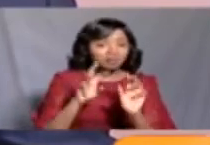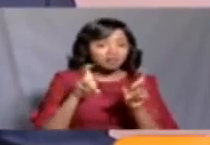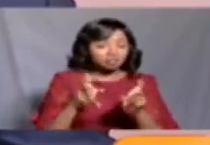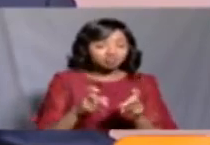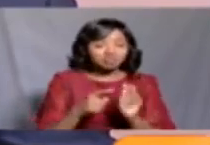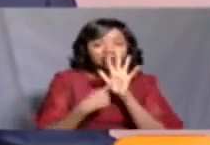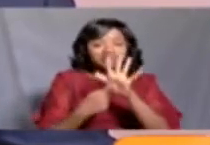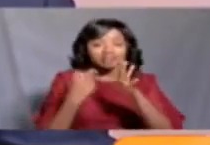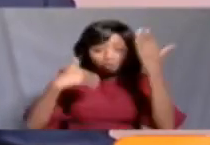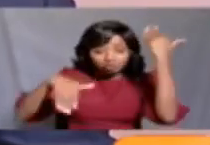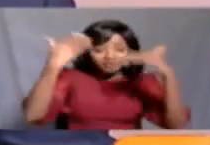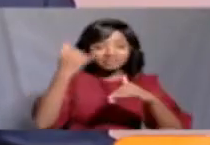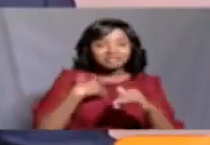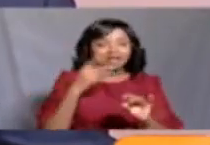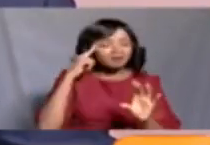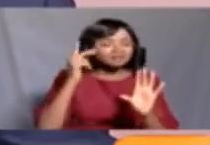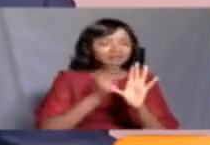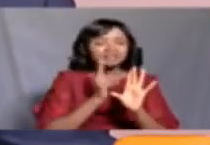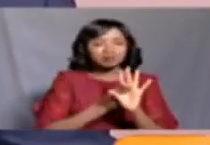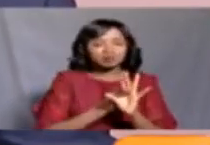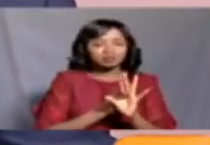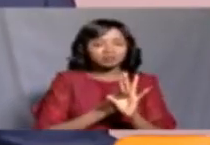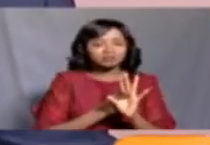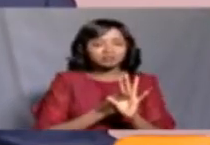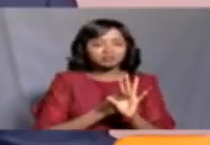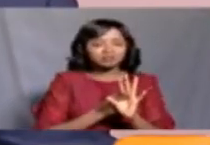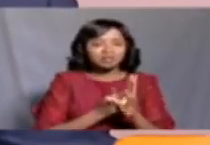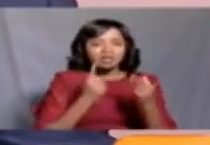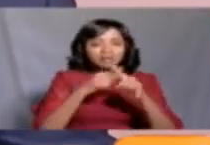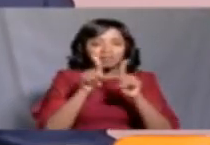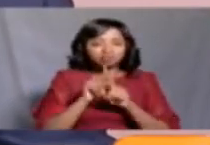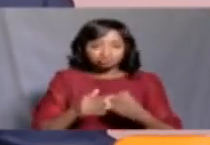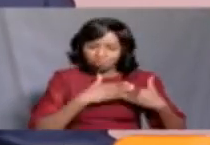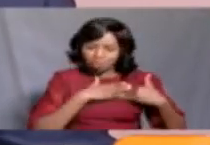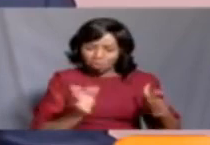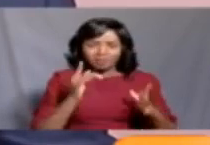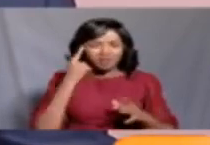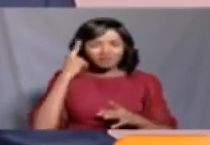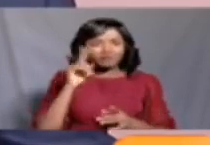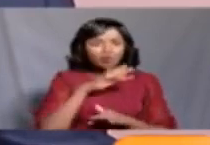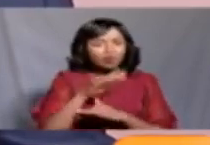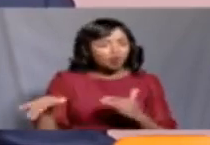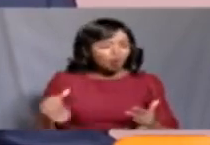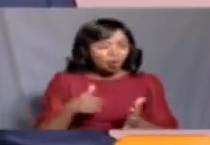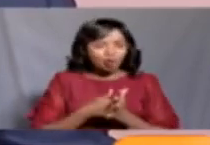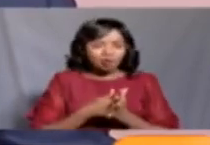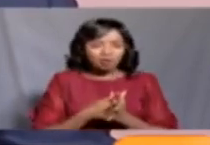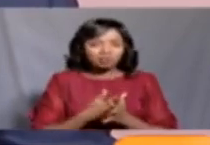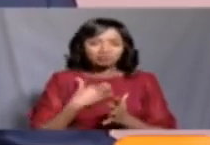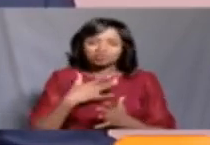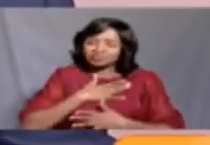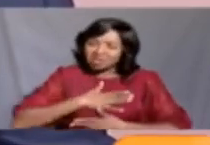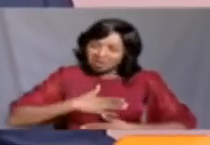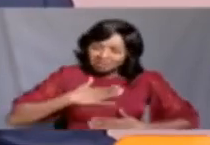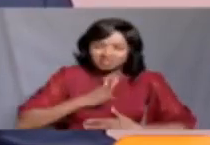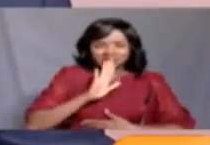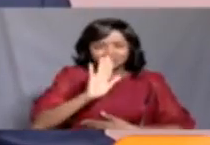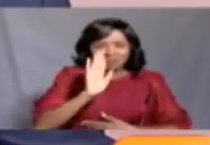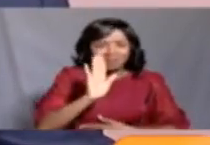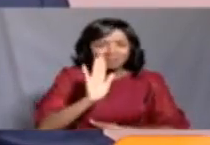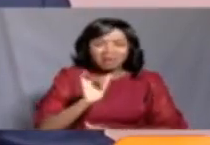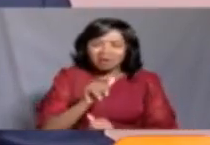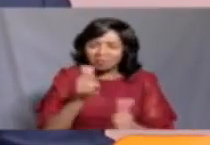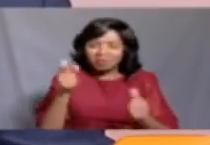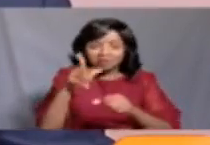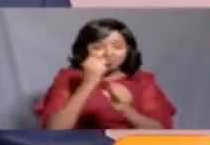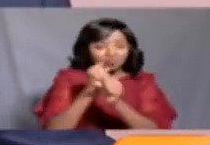university, we have psychologists in place, and it's very open to everybody. I appreciate Mr. Paul is doing a good job in the University of